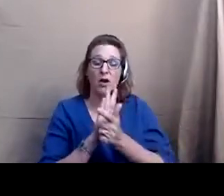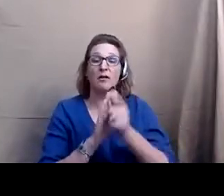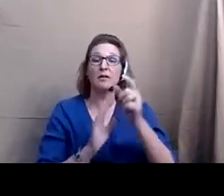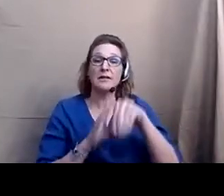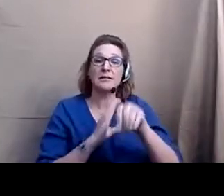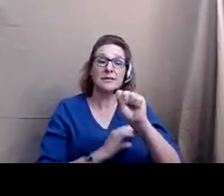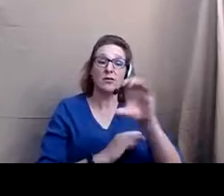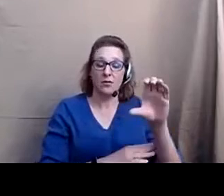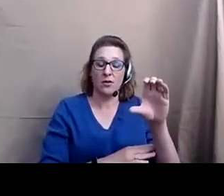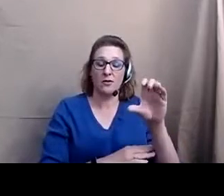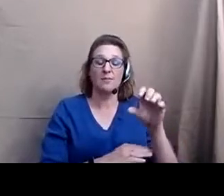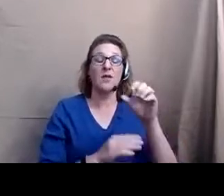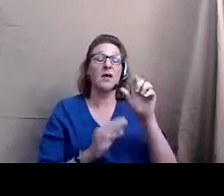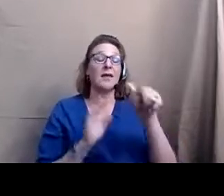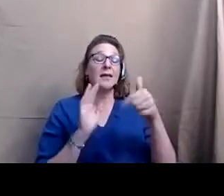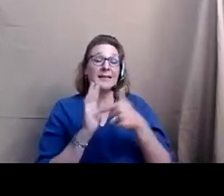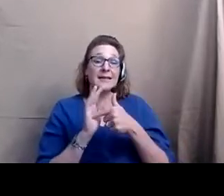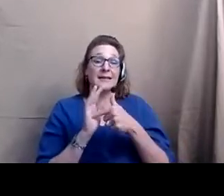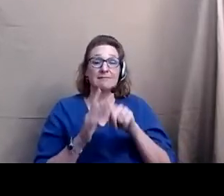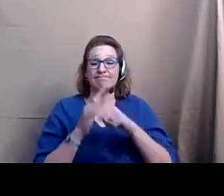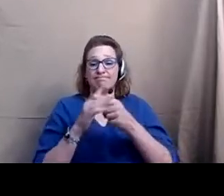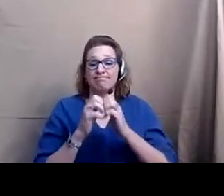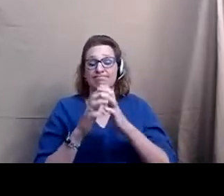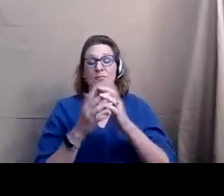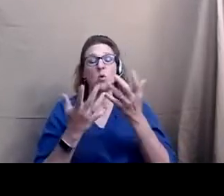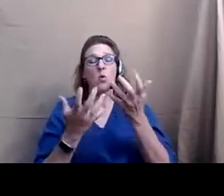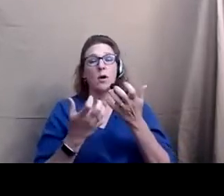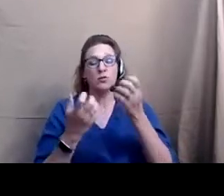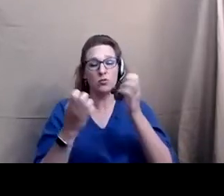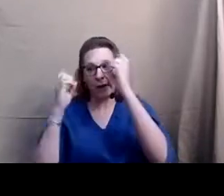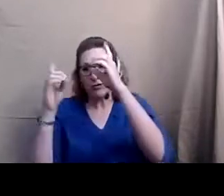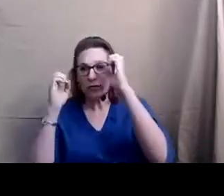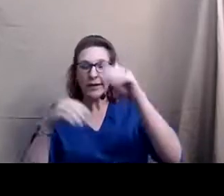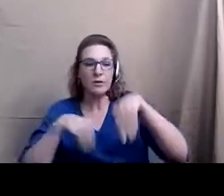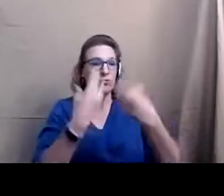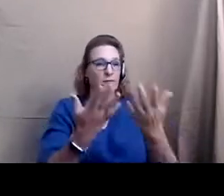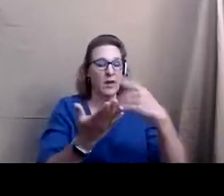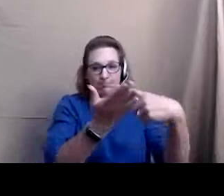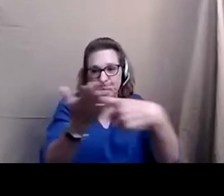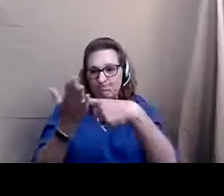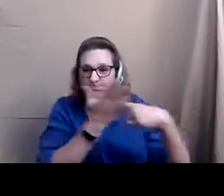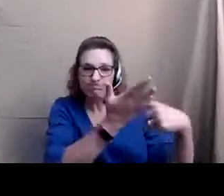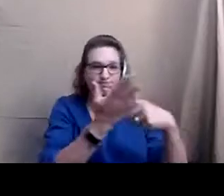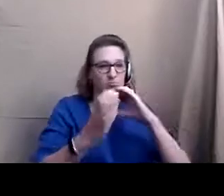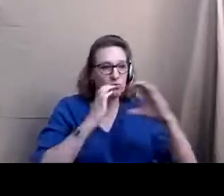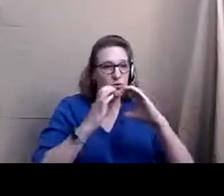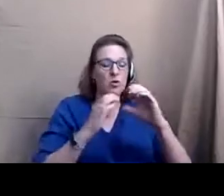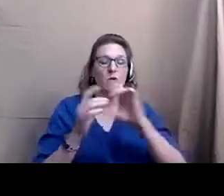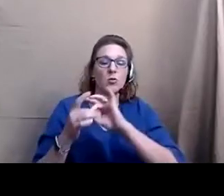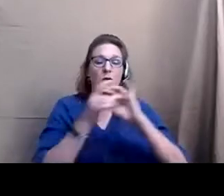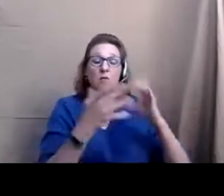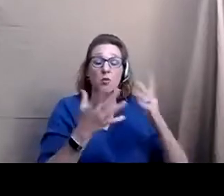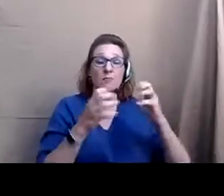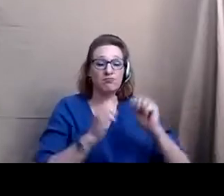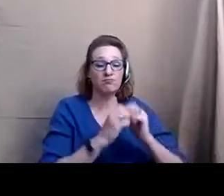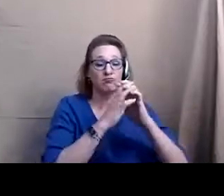South Carolina Restorative Justice Initiative aims to educate and promote dialogue about restorative and transformative justice and